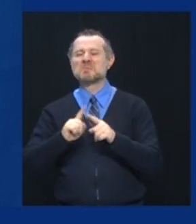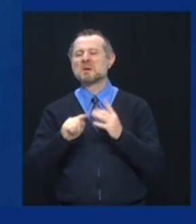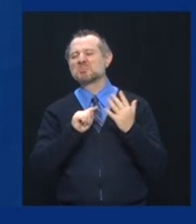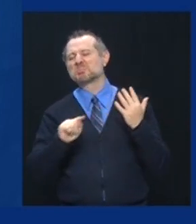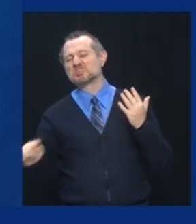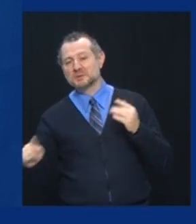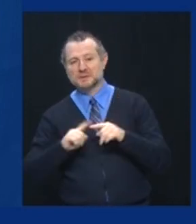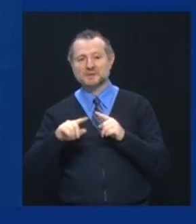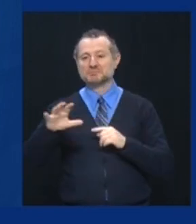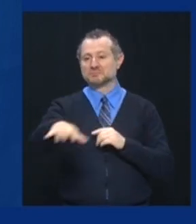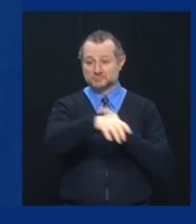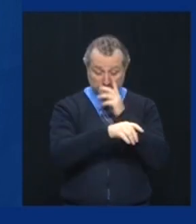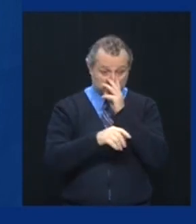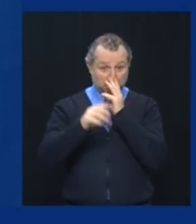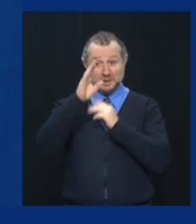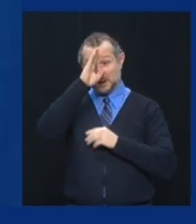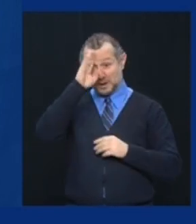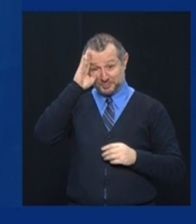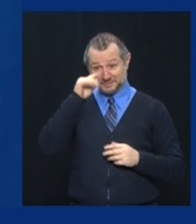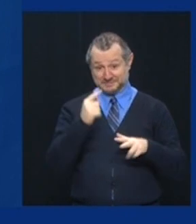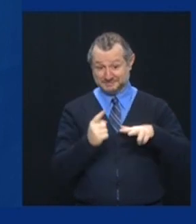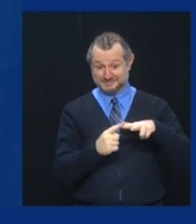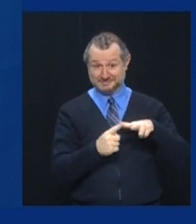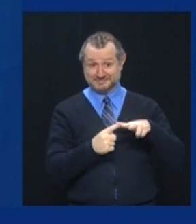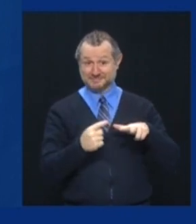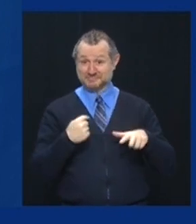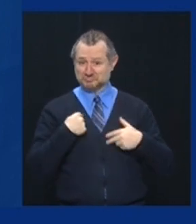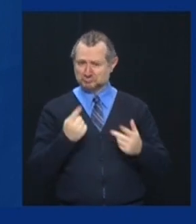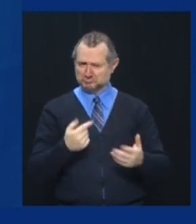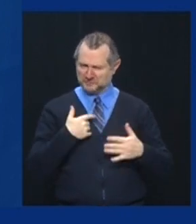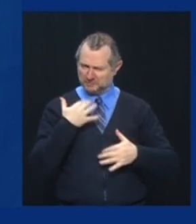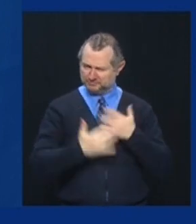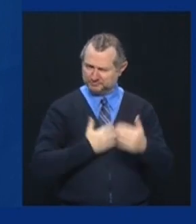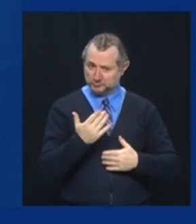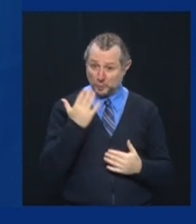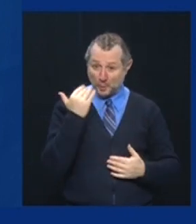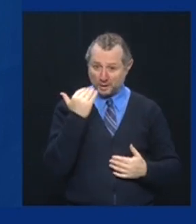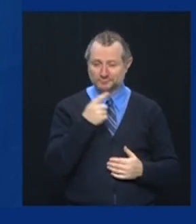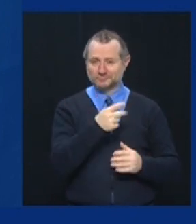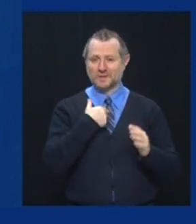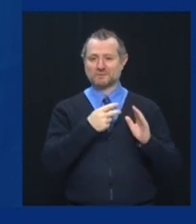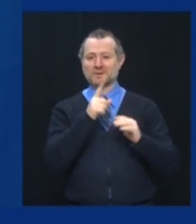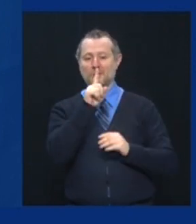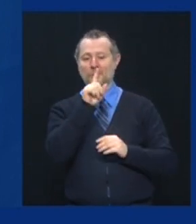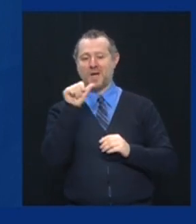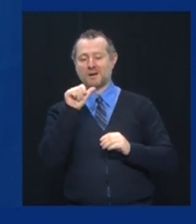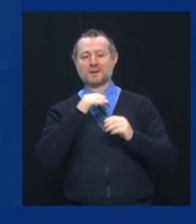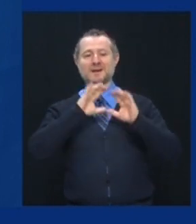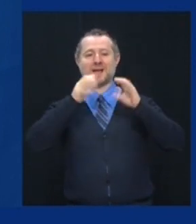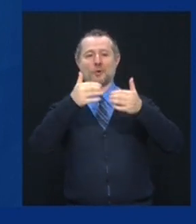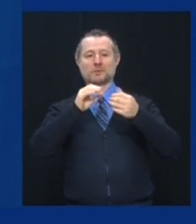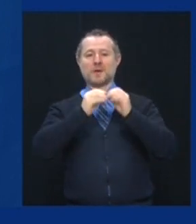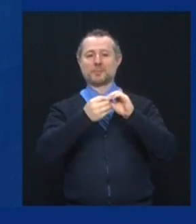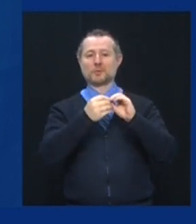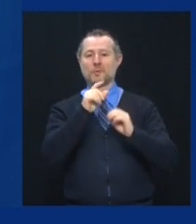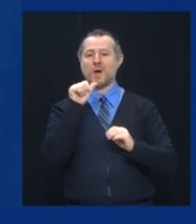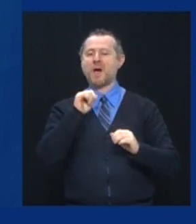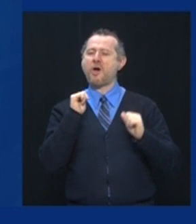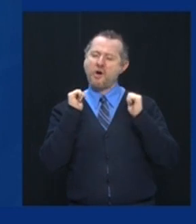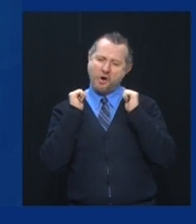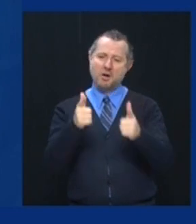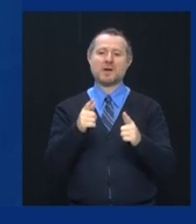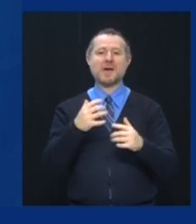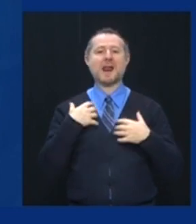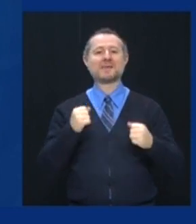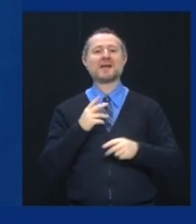Hospitals have been the primary focus because 1A, the people we're now vaccinating, are healthcare workers. How do you get